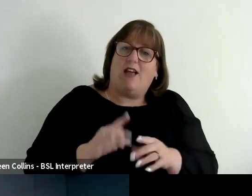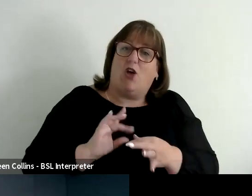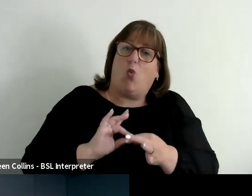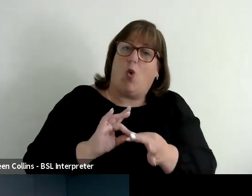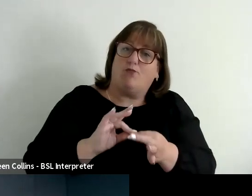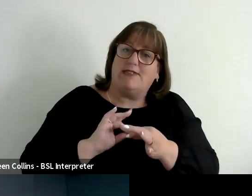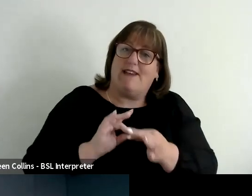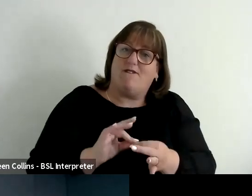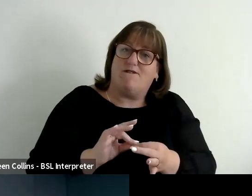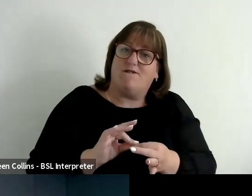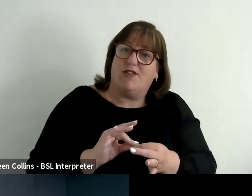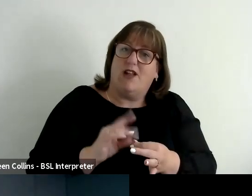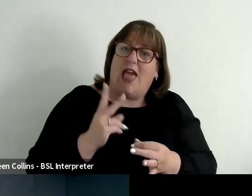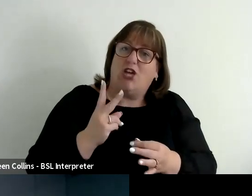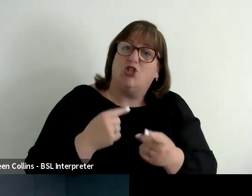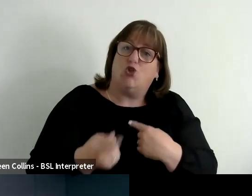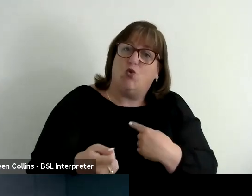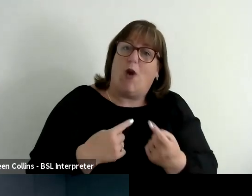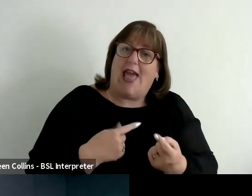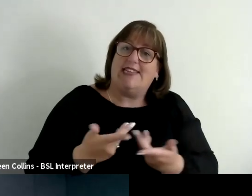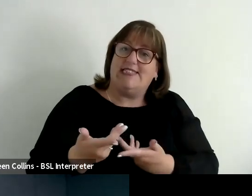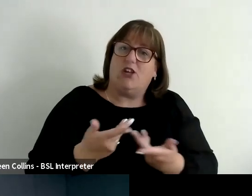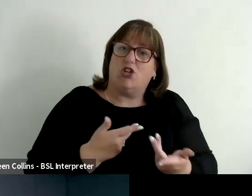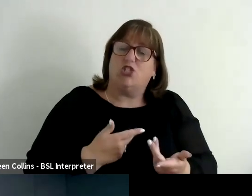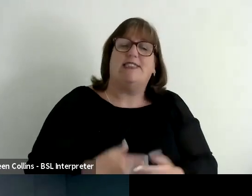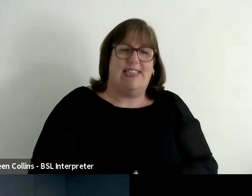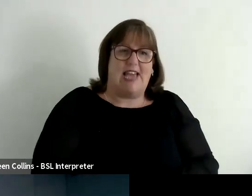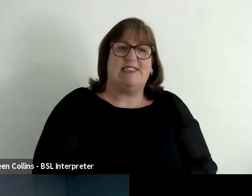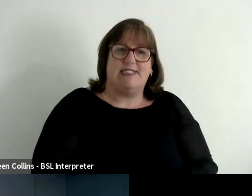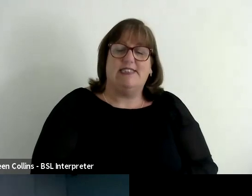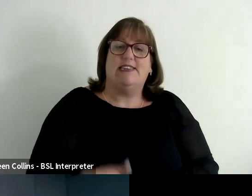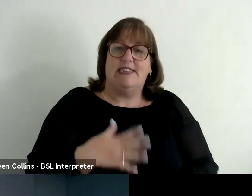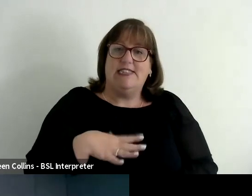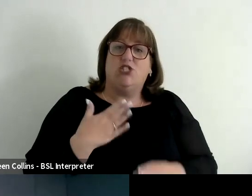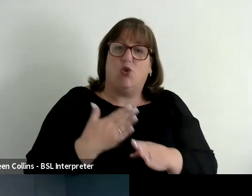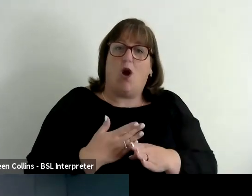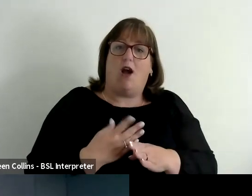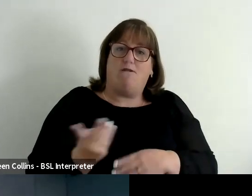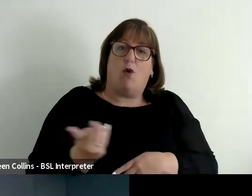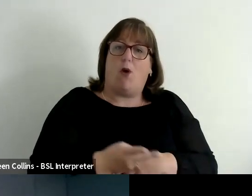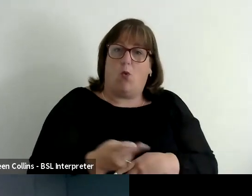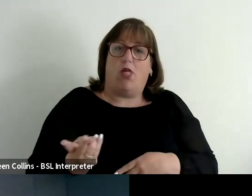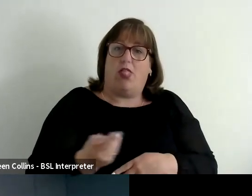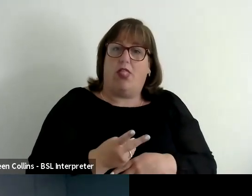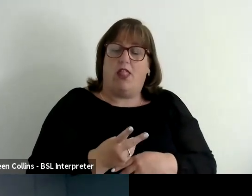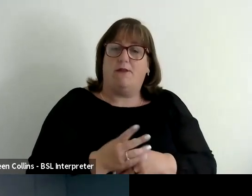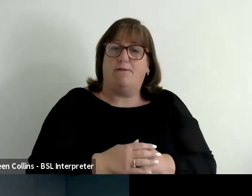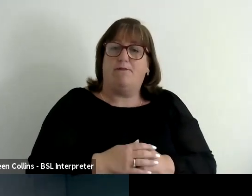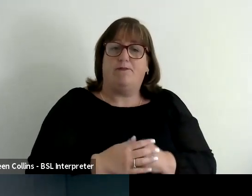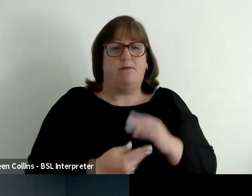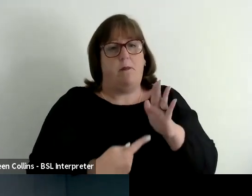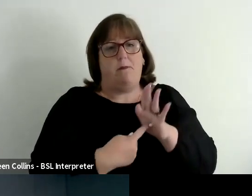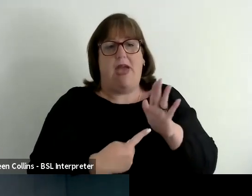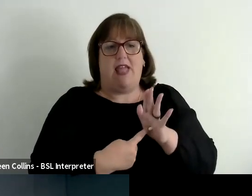really, two-way discussion. There is, yeah. It's got to work for both parties. But I think the main thing is we have a